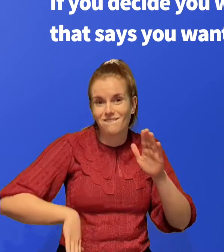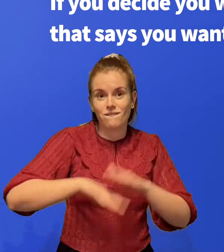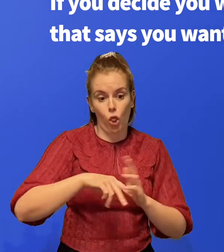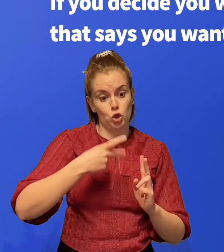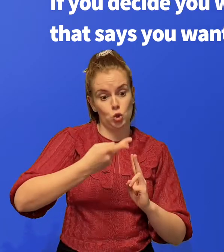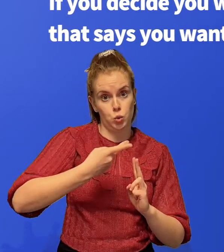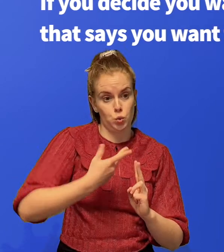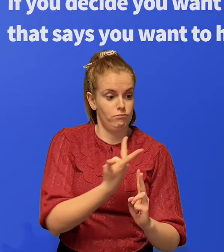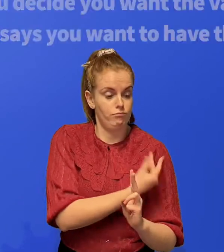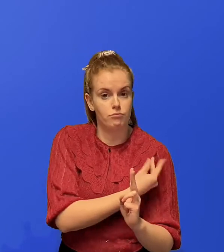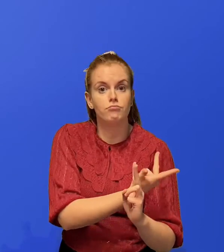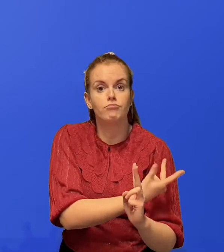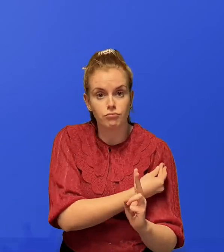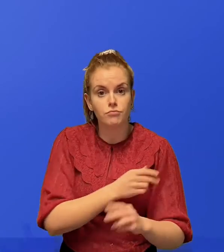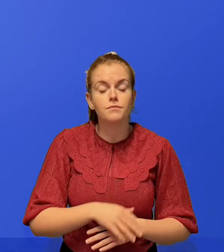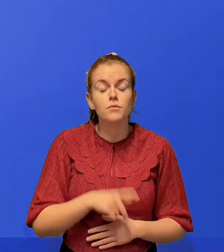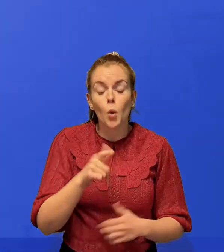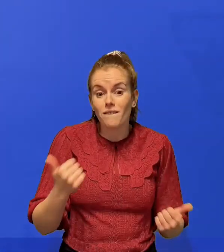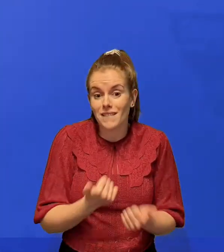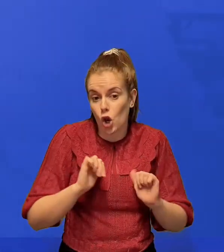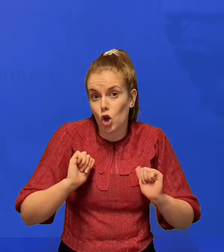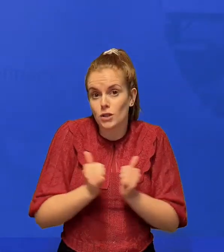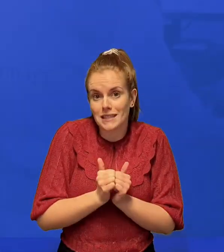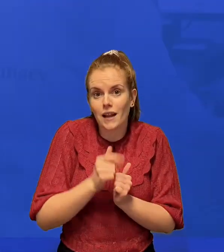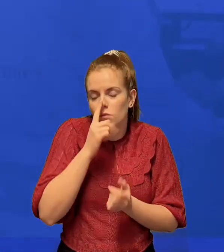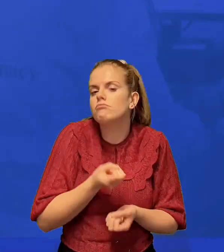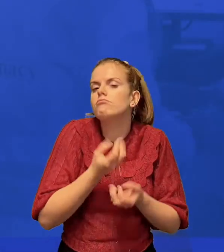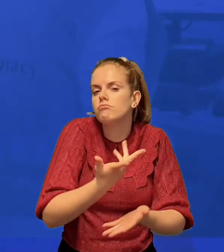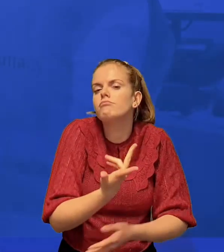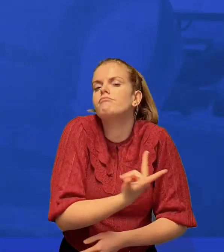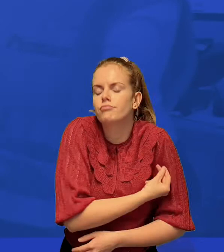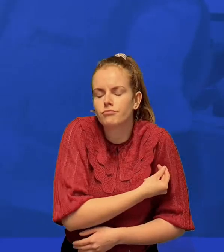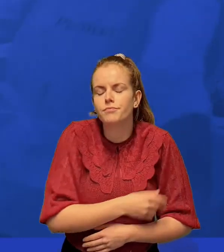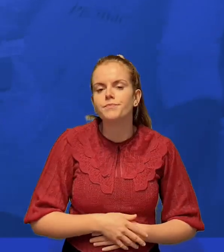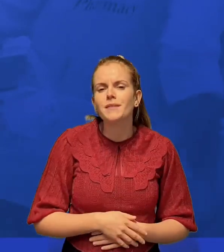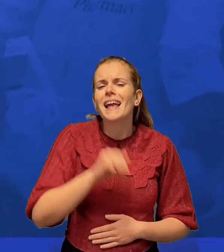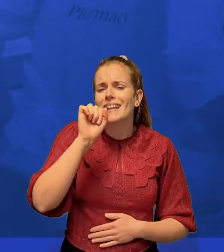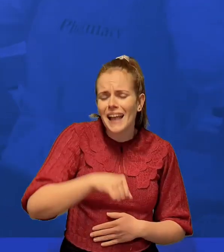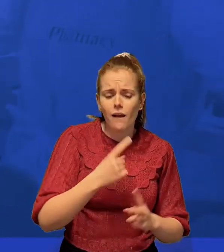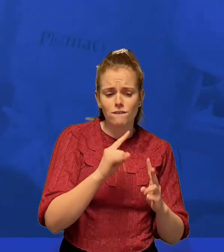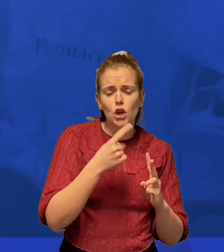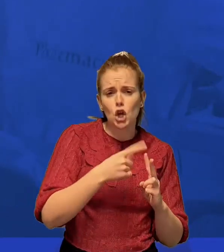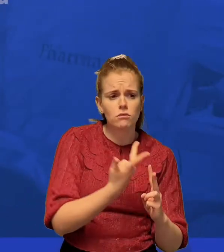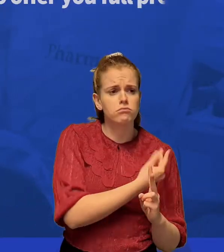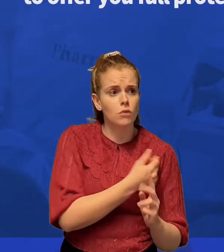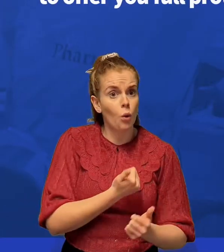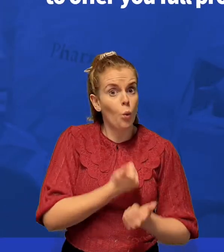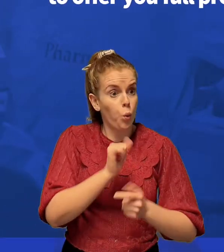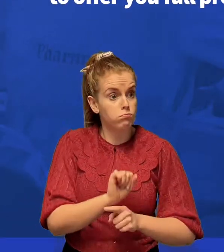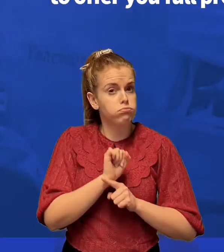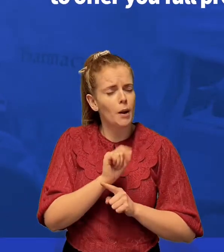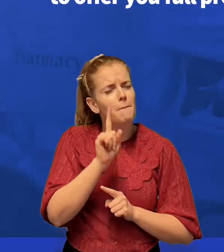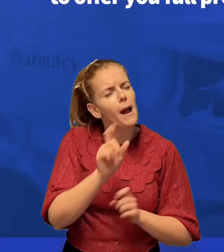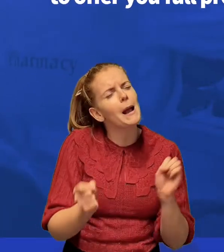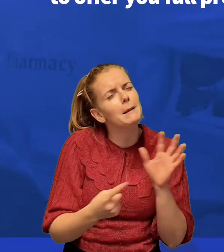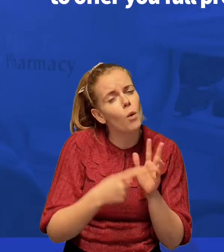vaccine. After this, you can have your vaccination. We know the first dose offers you significant protection, but it is important to get both doses